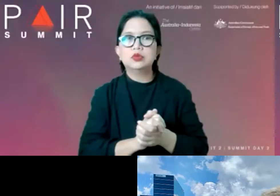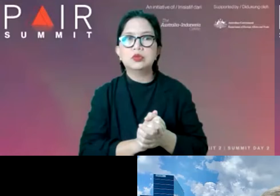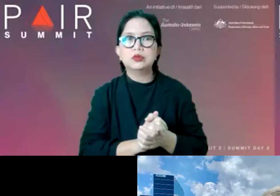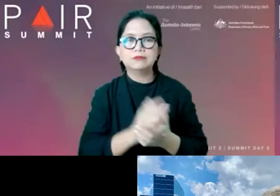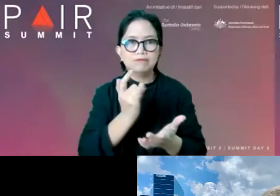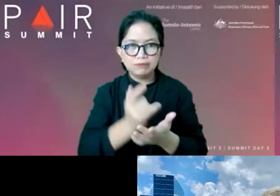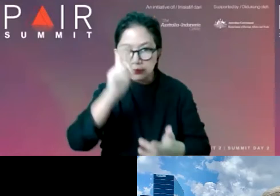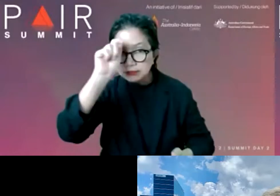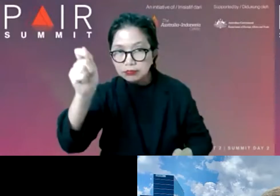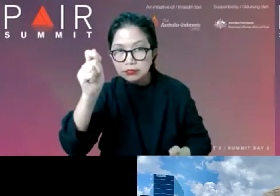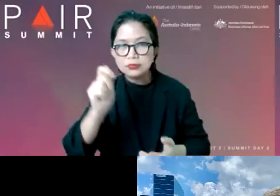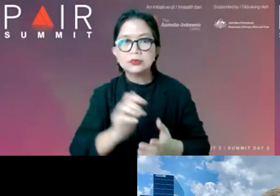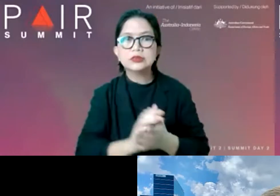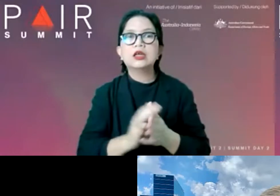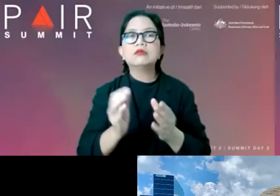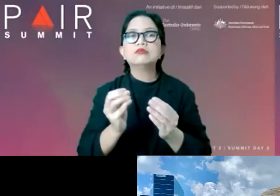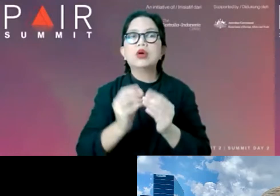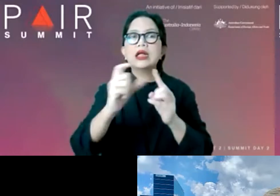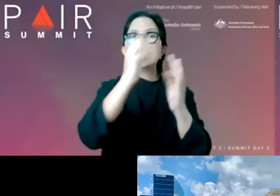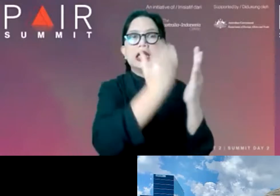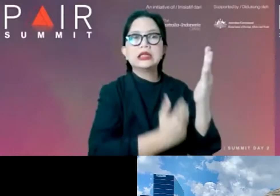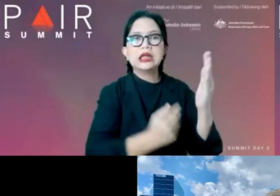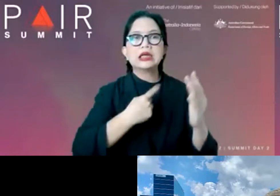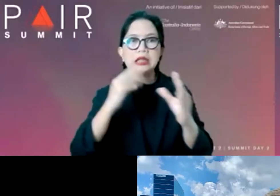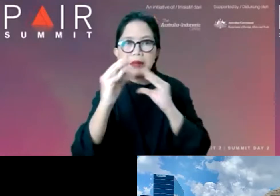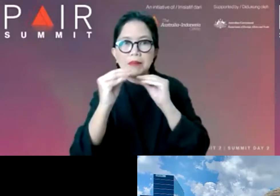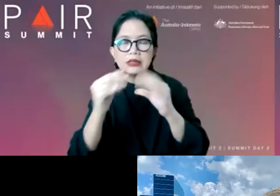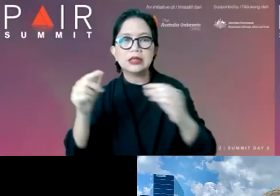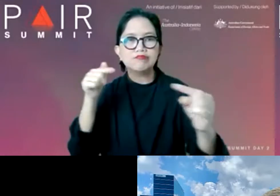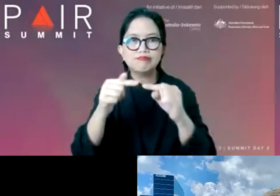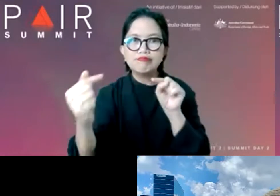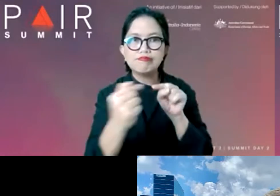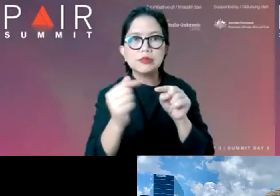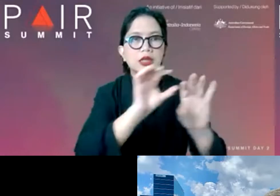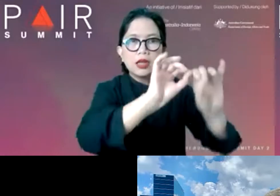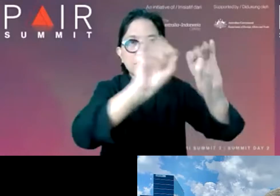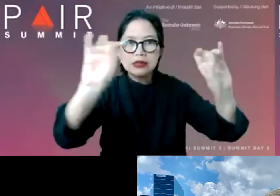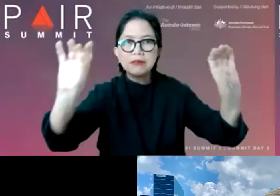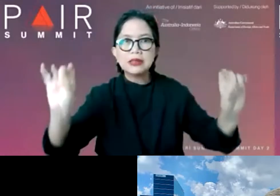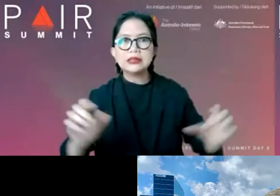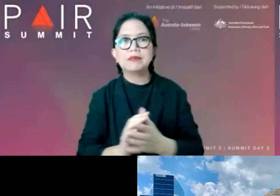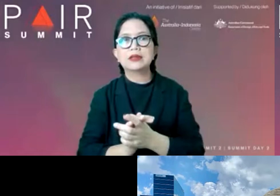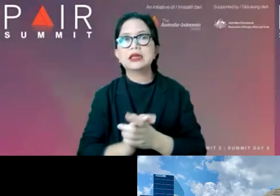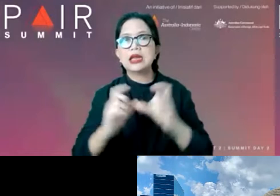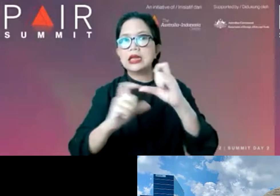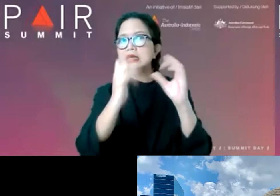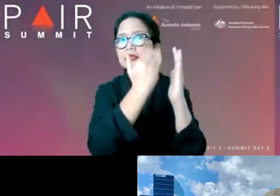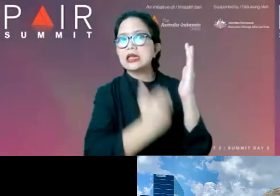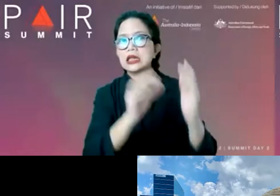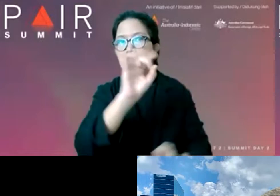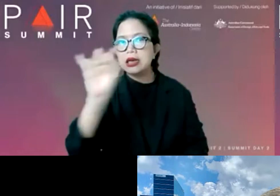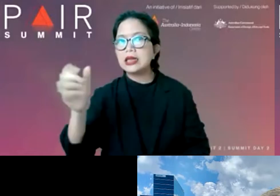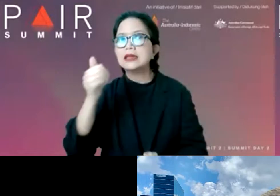about. There's connectivity standards and a whole range of others as well that are really key to look at. And in